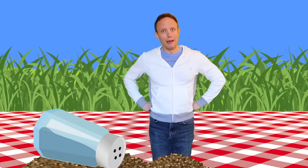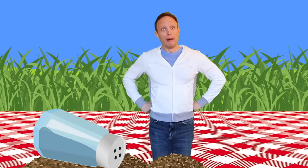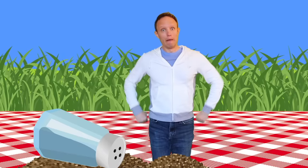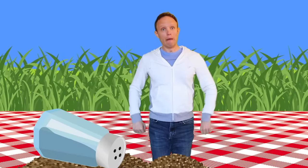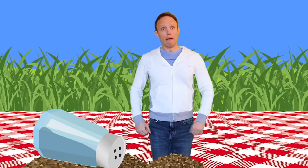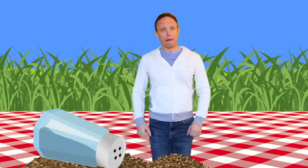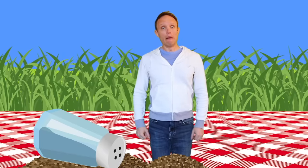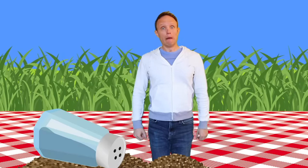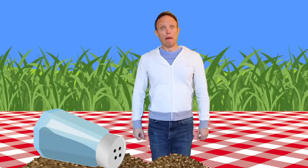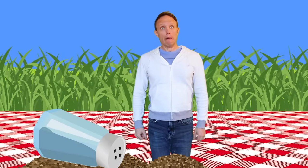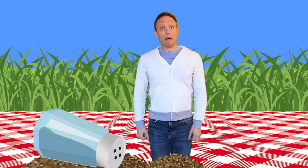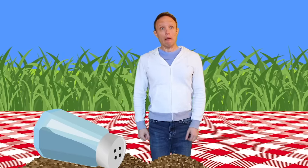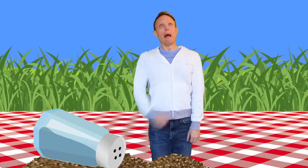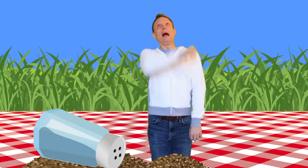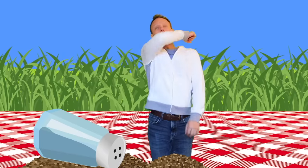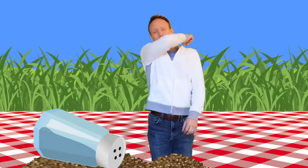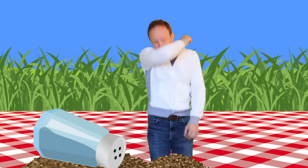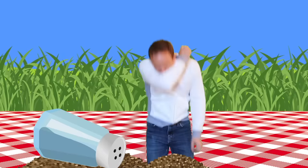mistake.